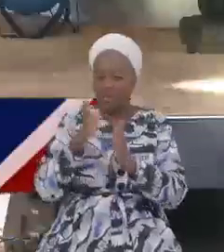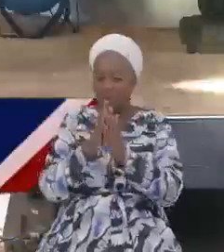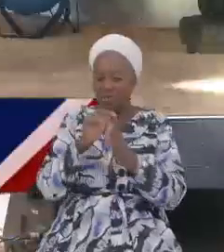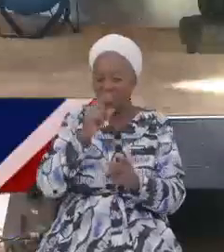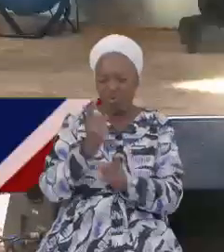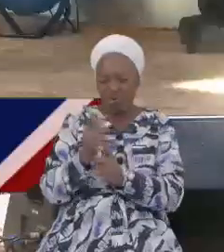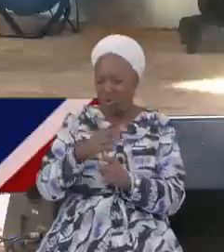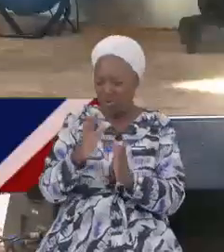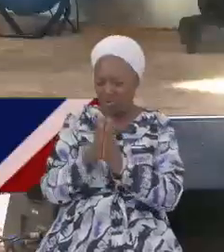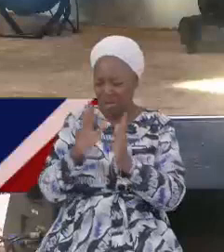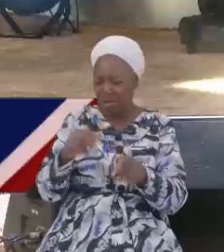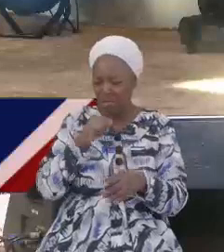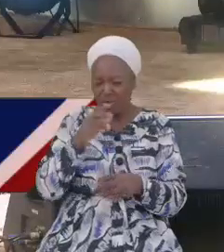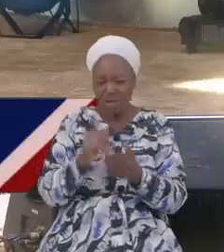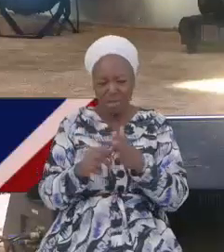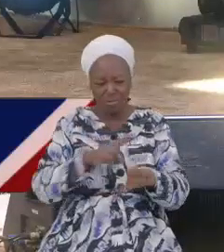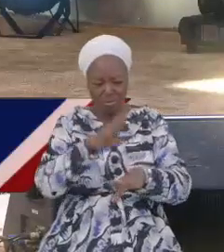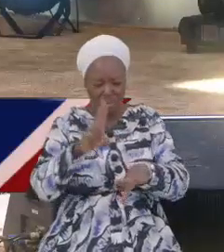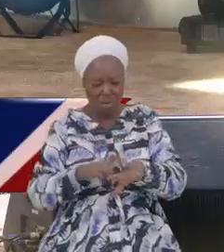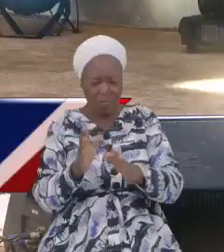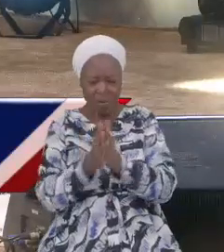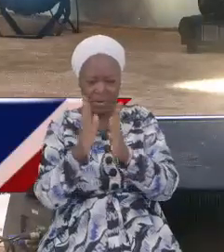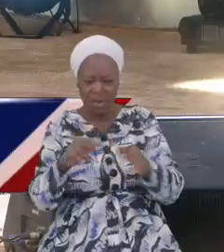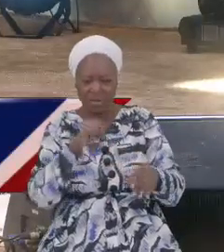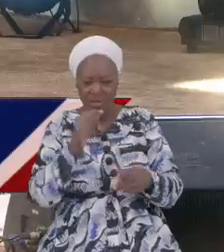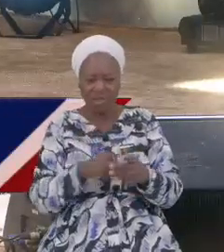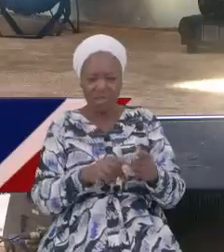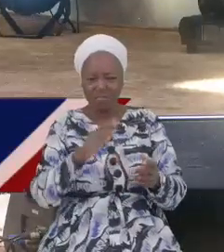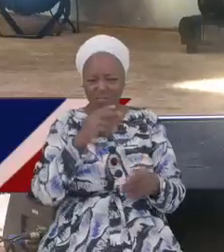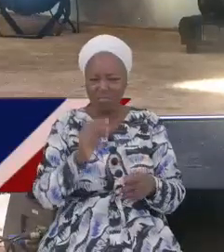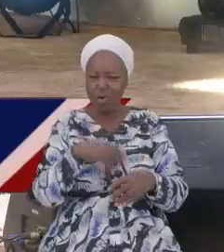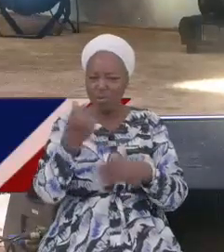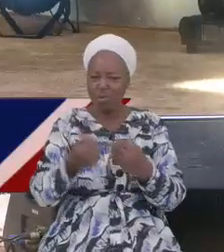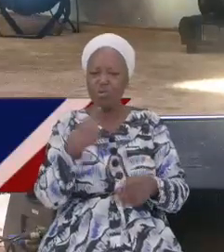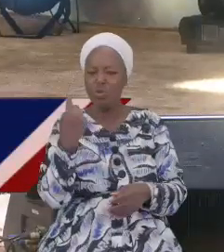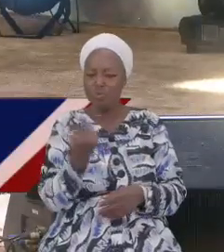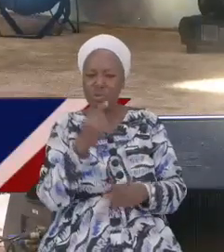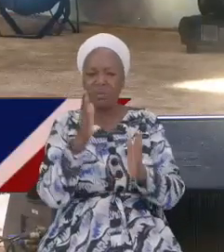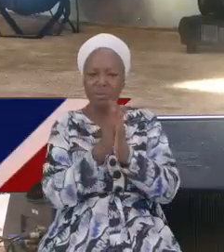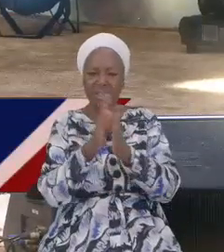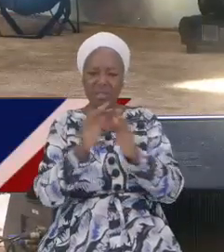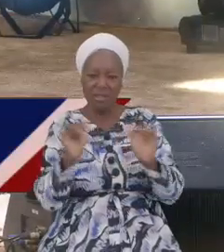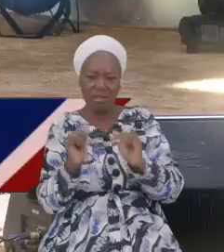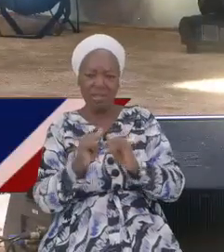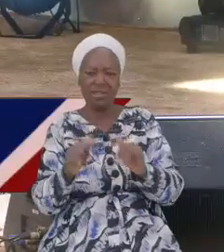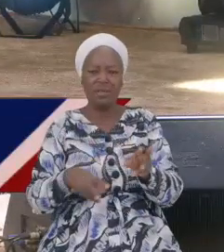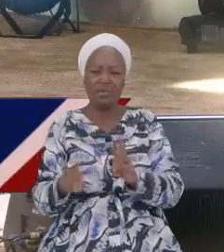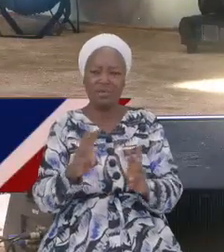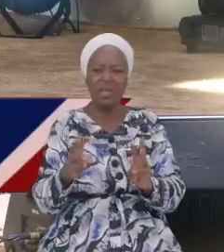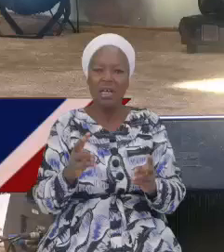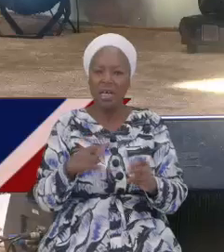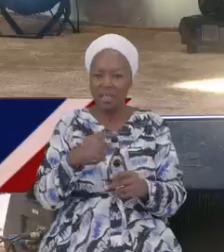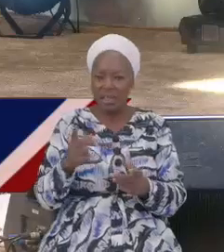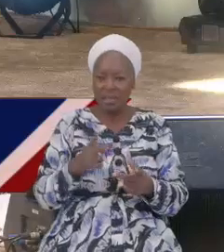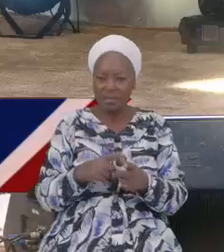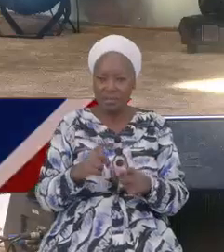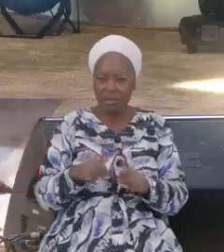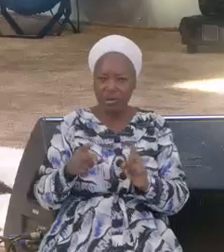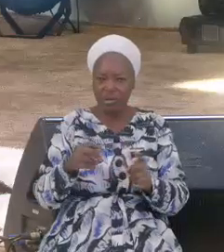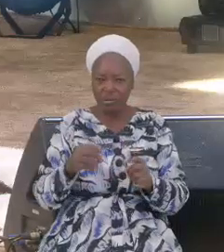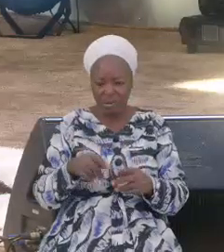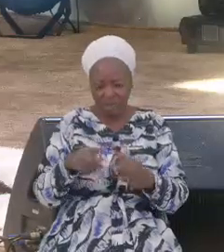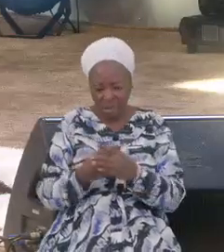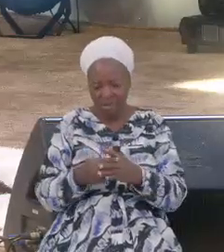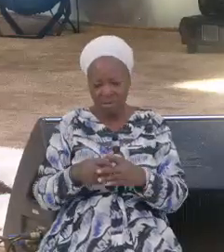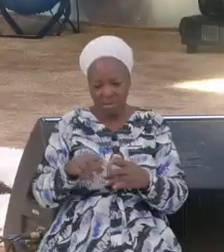prayer, not the usual prayer, not the repeated prayers we've always prayed. Every time we pray, we start the same way and